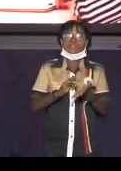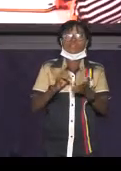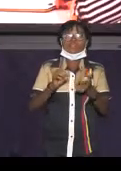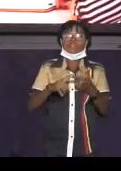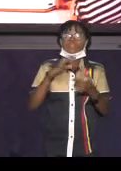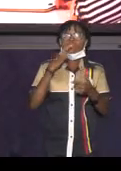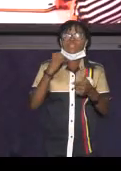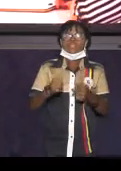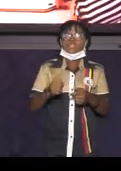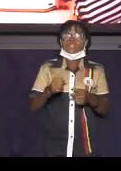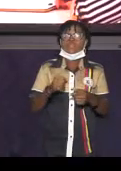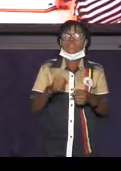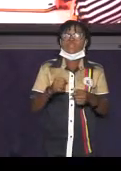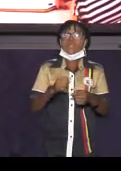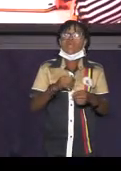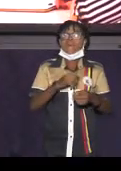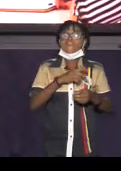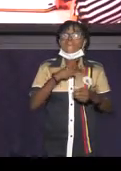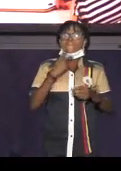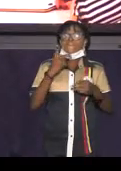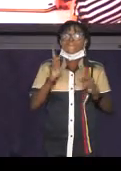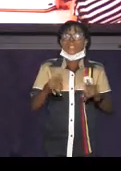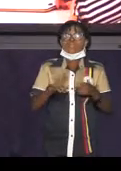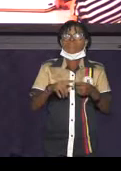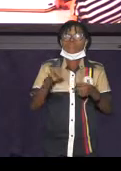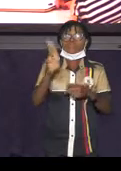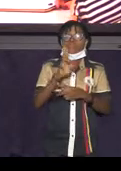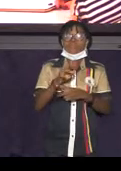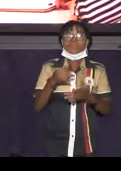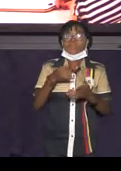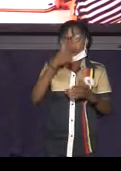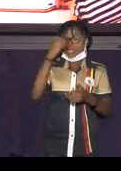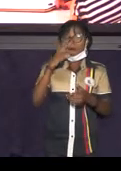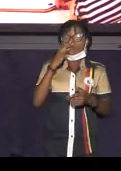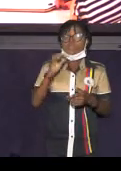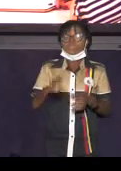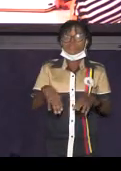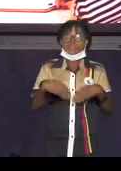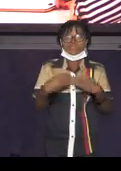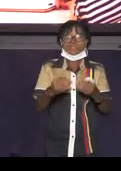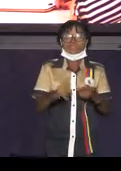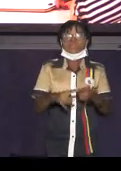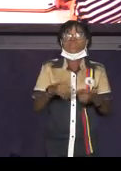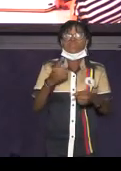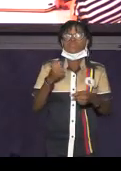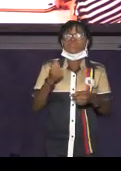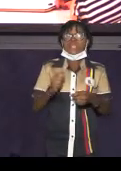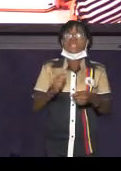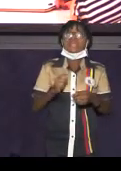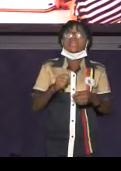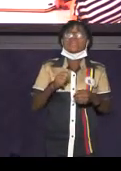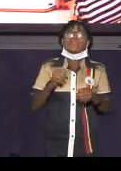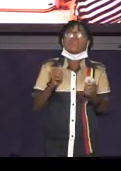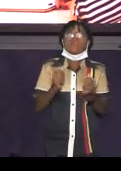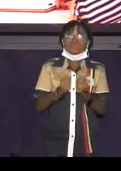This is all right because it's been prescribed by the medical officer in